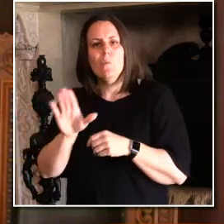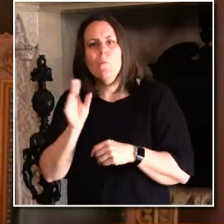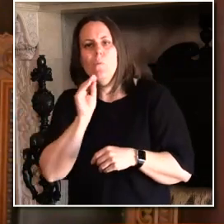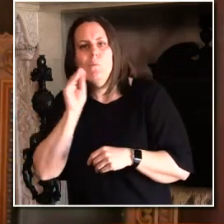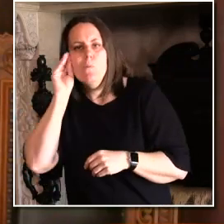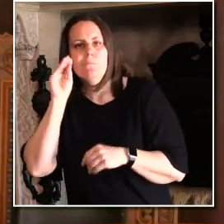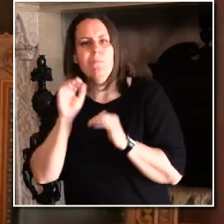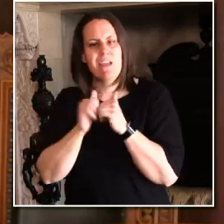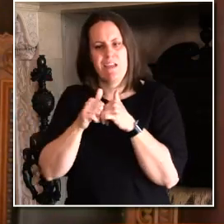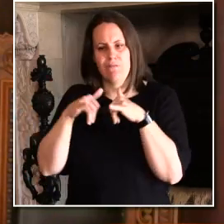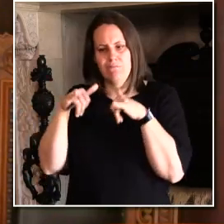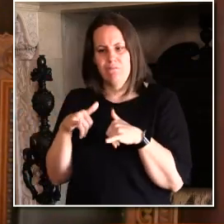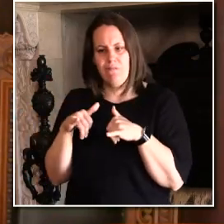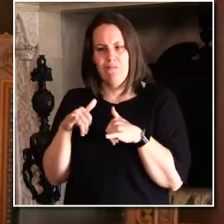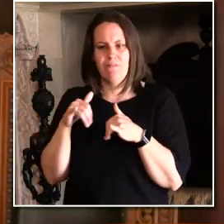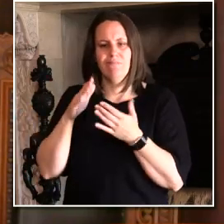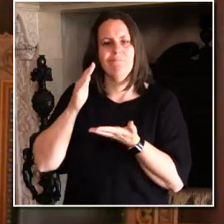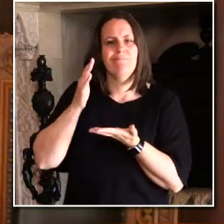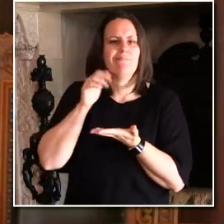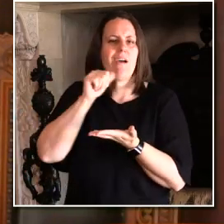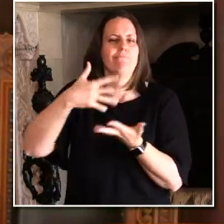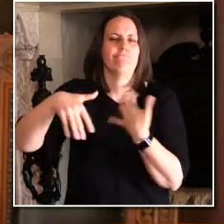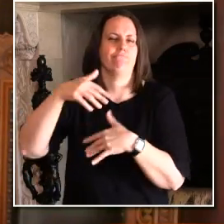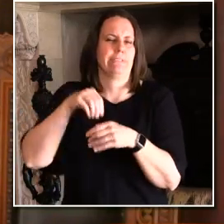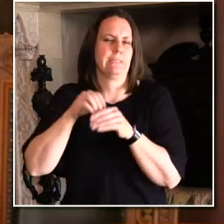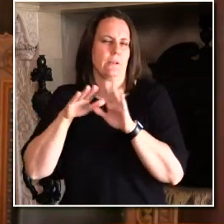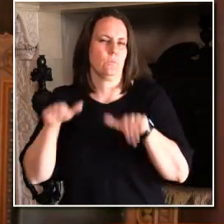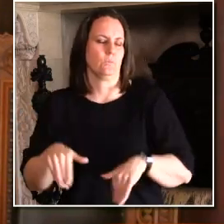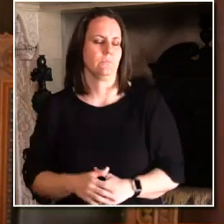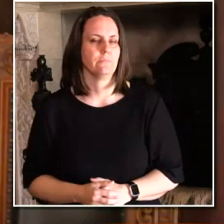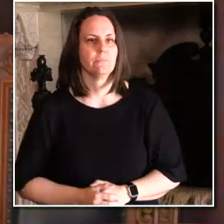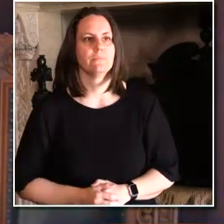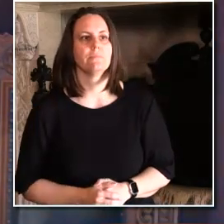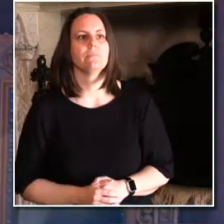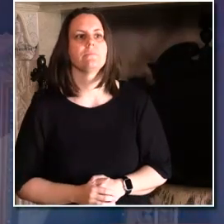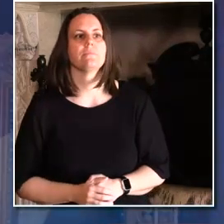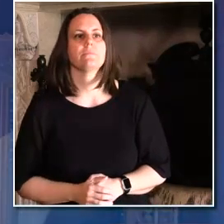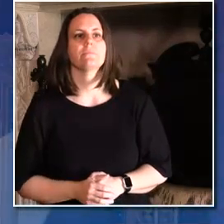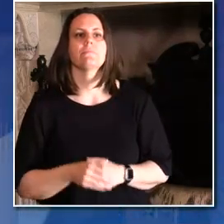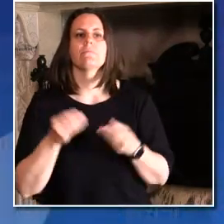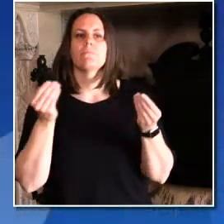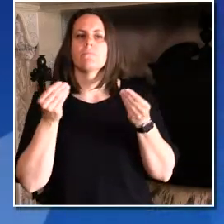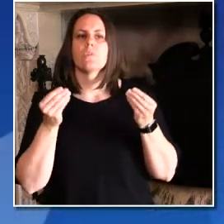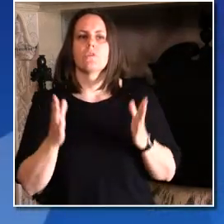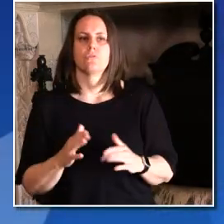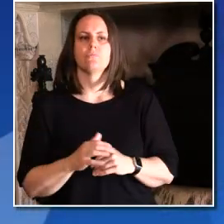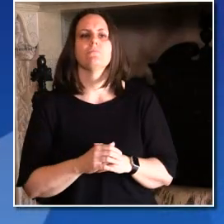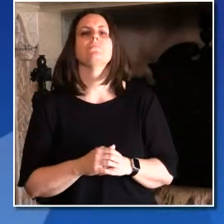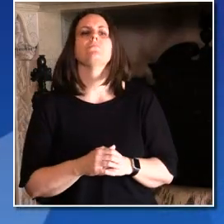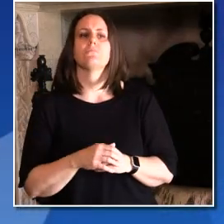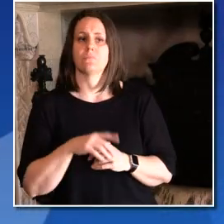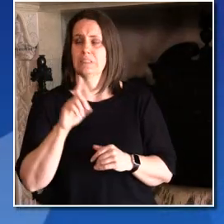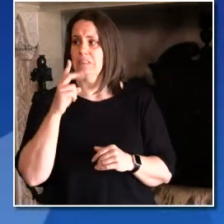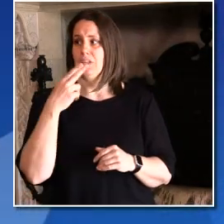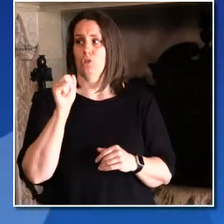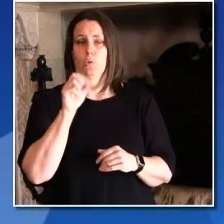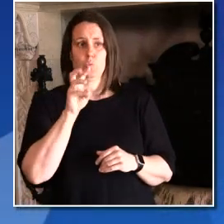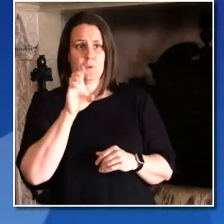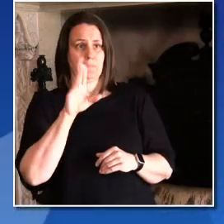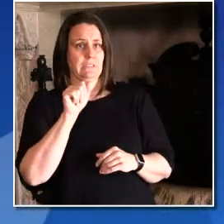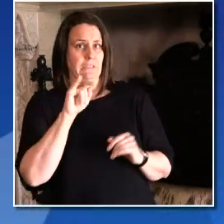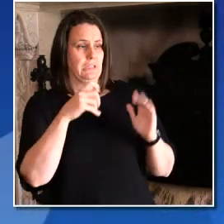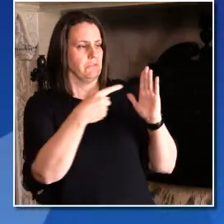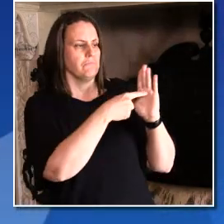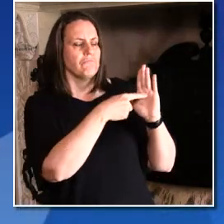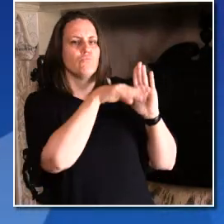possible. And we have a lot of the data on our pages about the cases and the tracing, and we've seen in the news nursing homes and